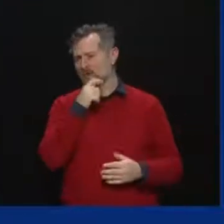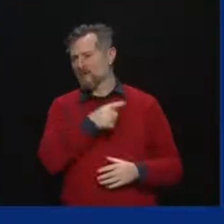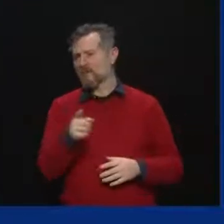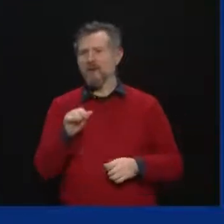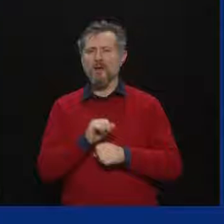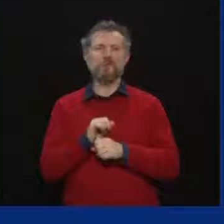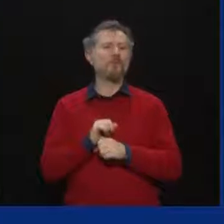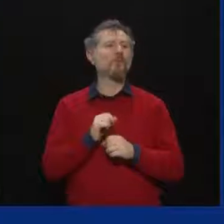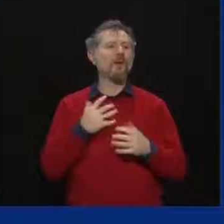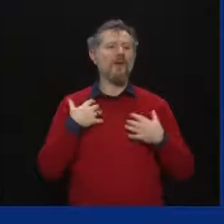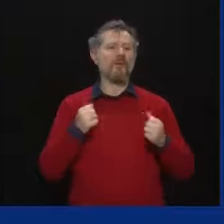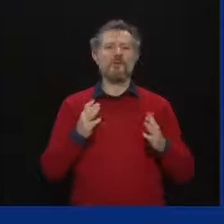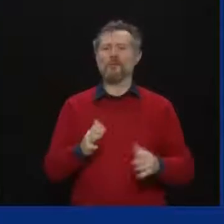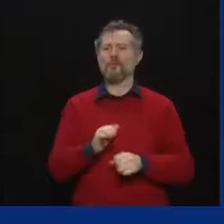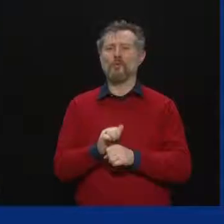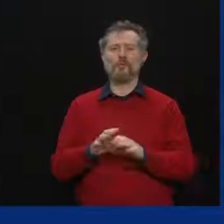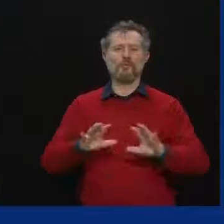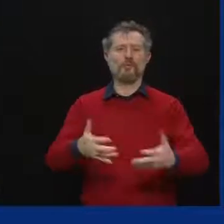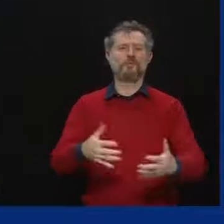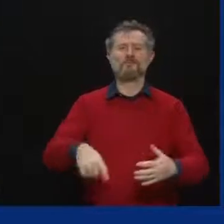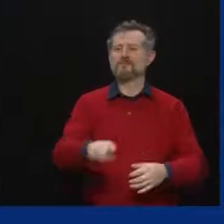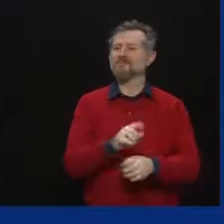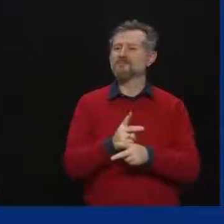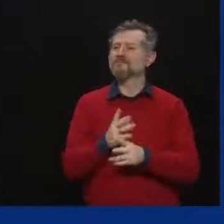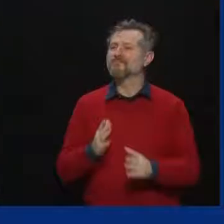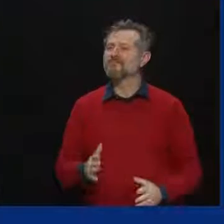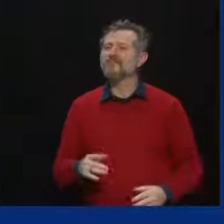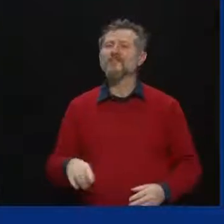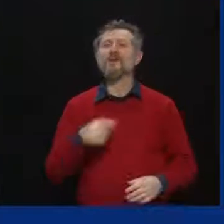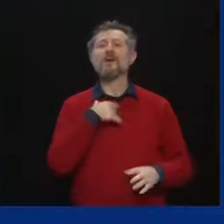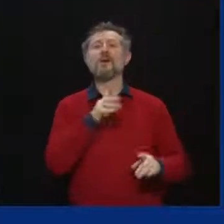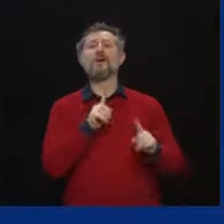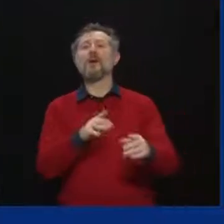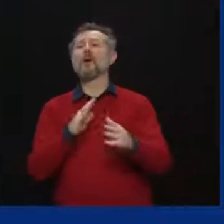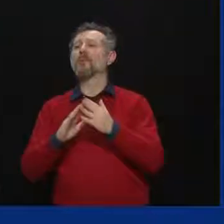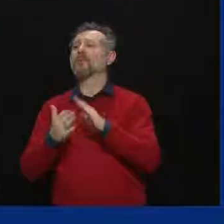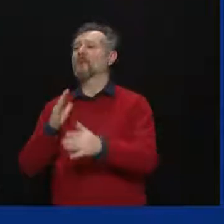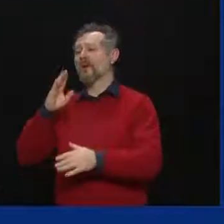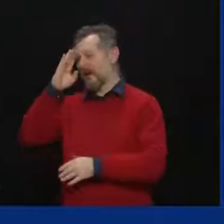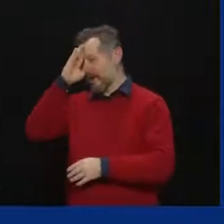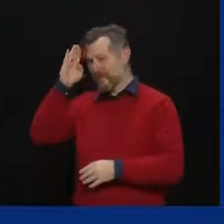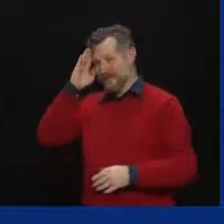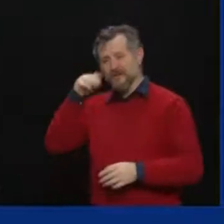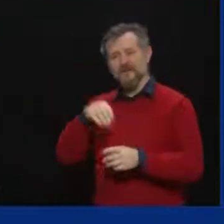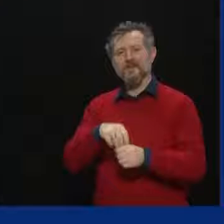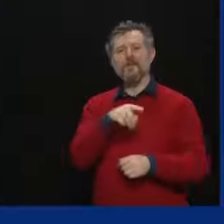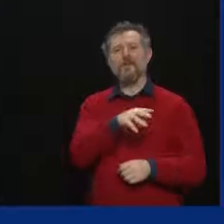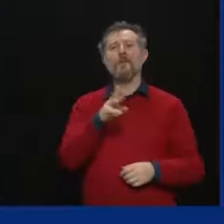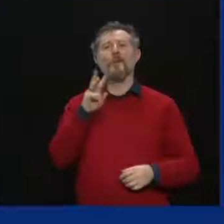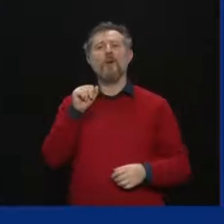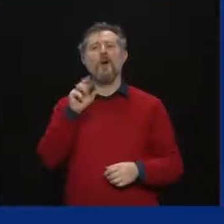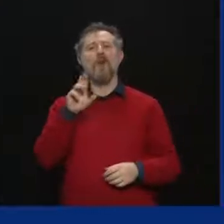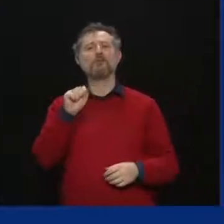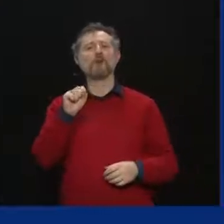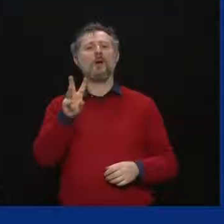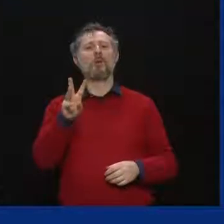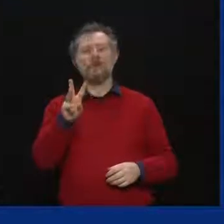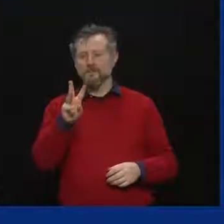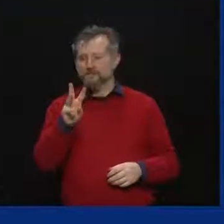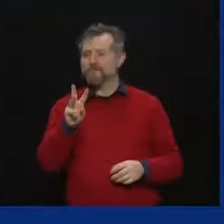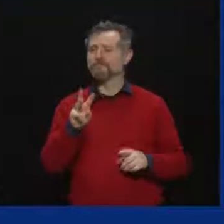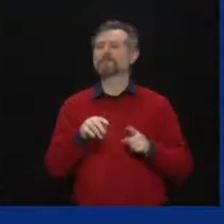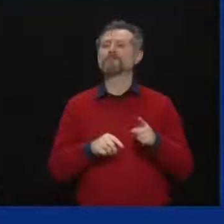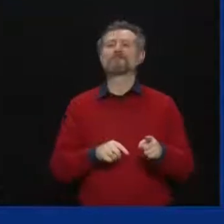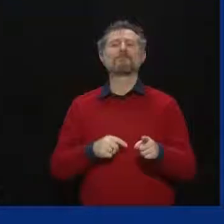single day. When I went to the hospital, the community hospital in Warsaw in Wyoming County, just to